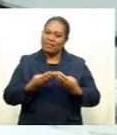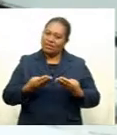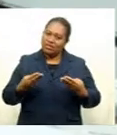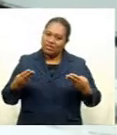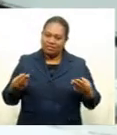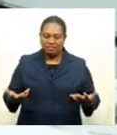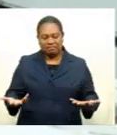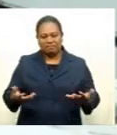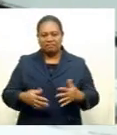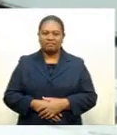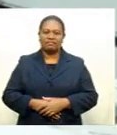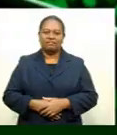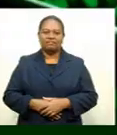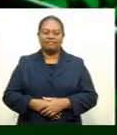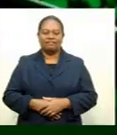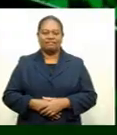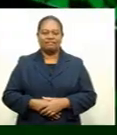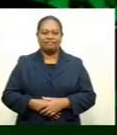scientific materials and training.